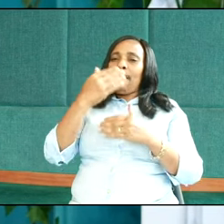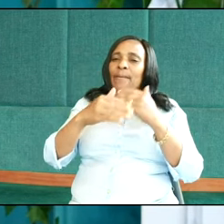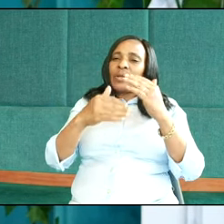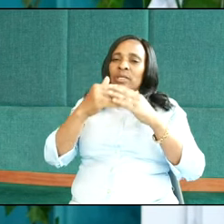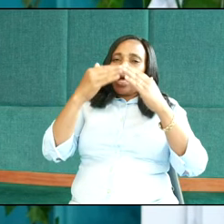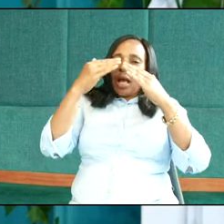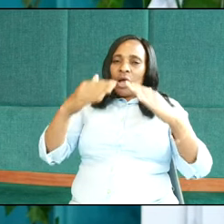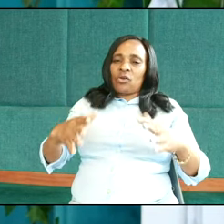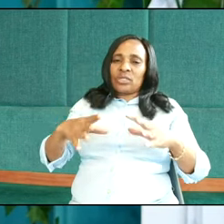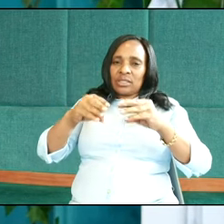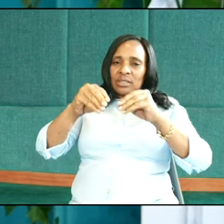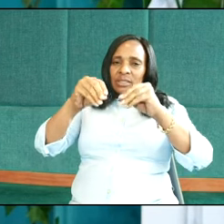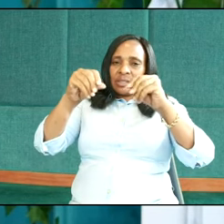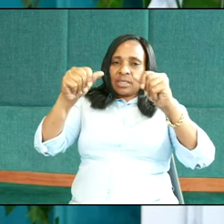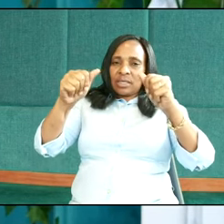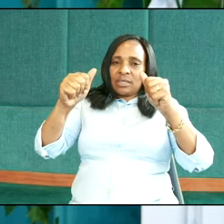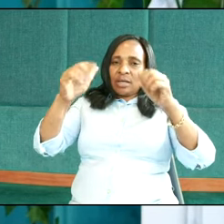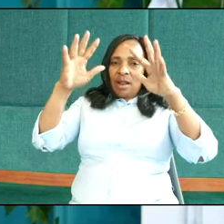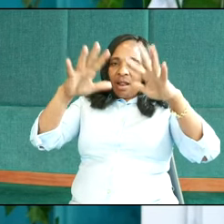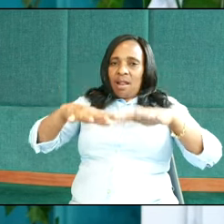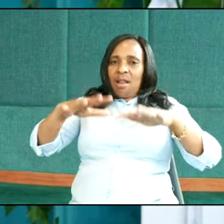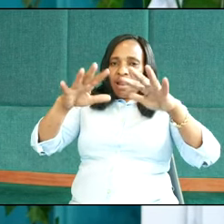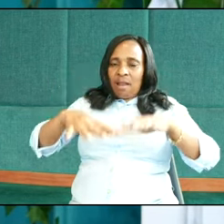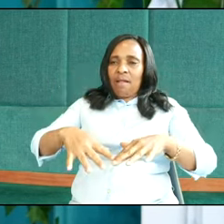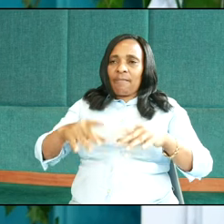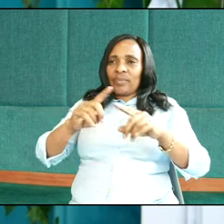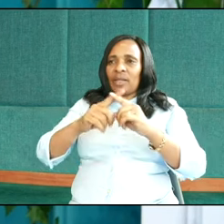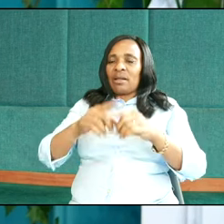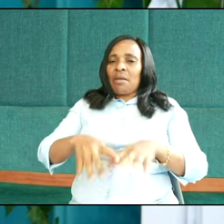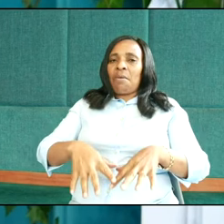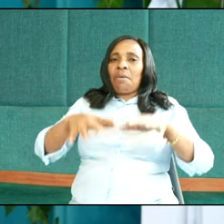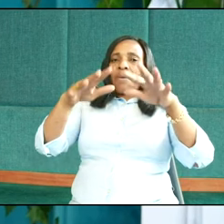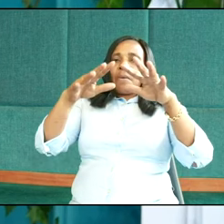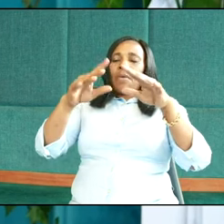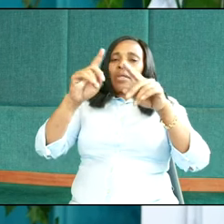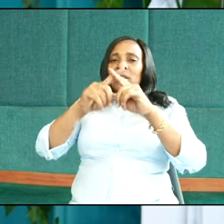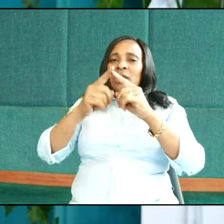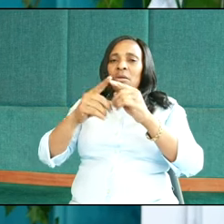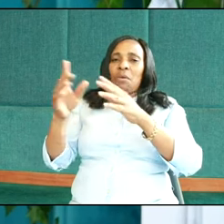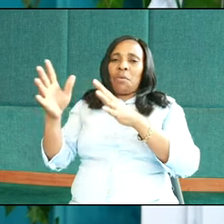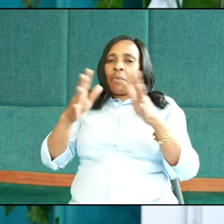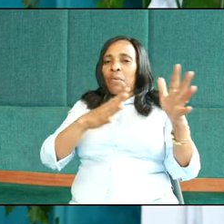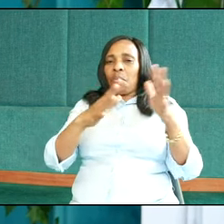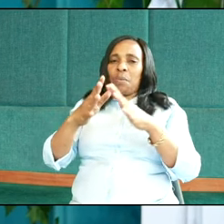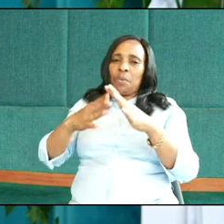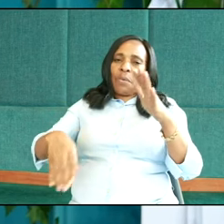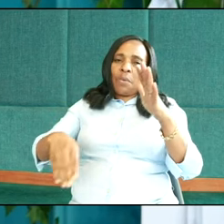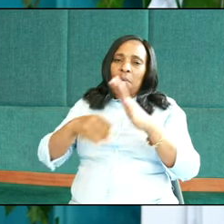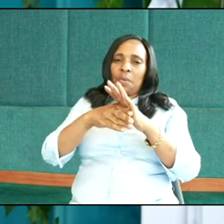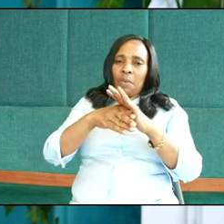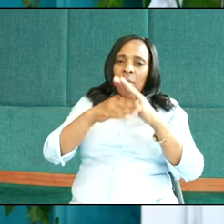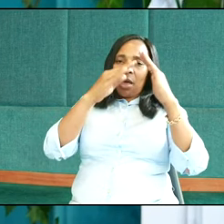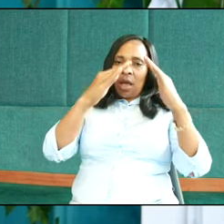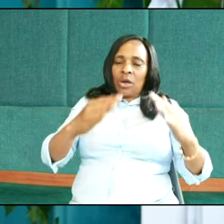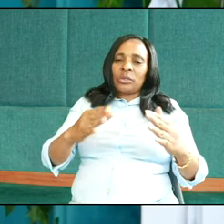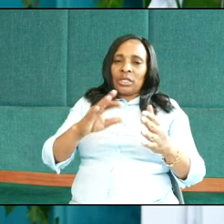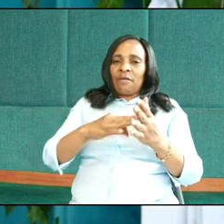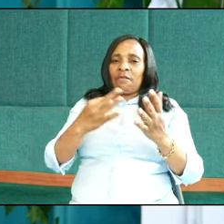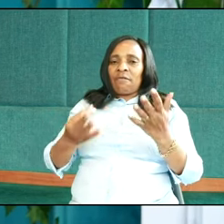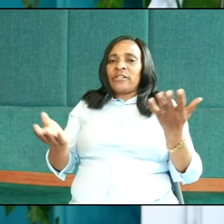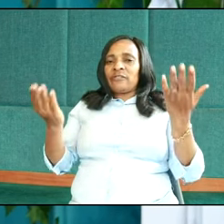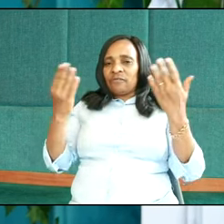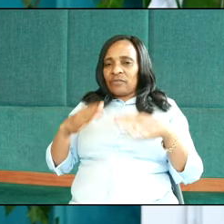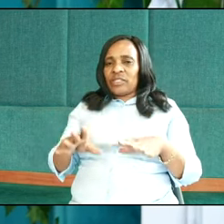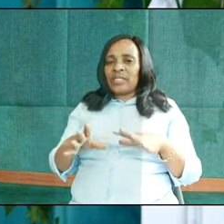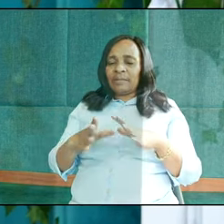his house on sand. The rain came down, the streams rose, and the winds blew and beat against the house, and it fell with a